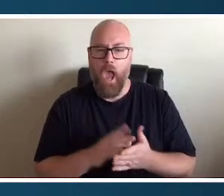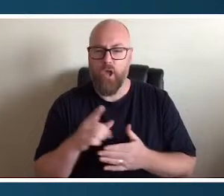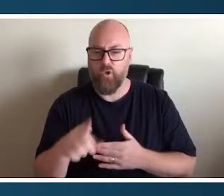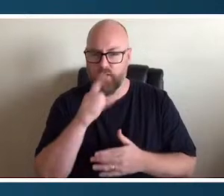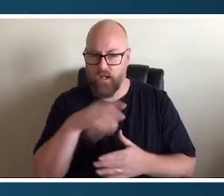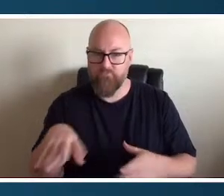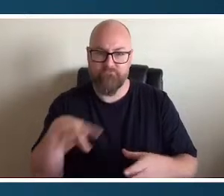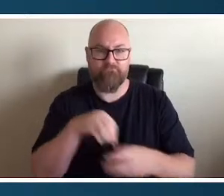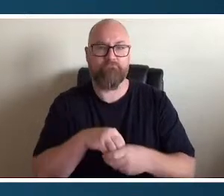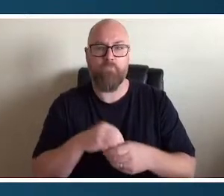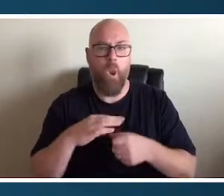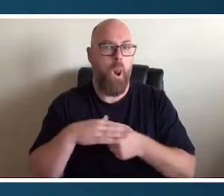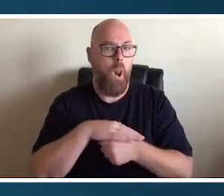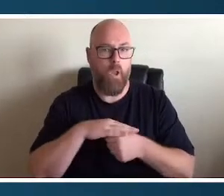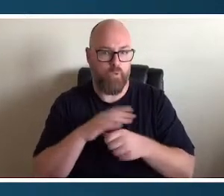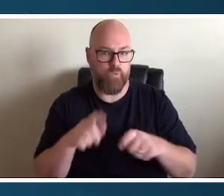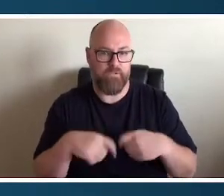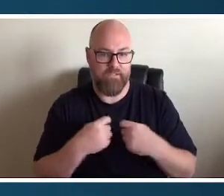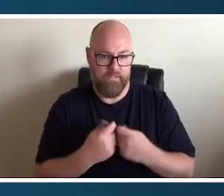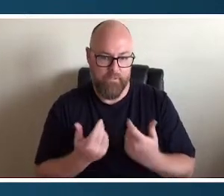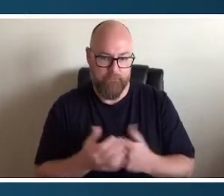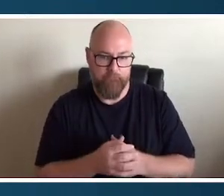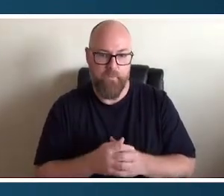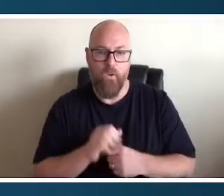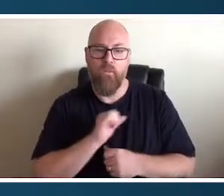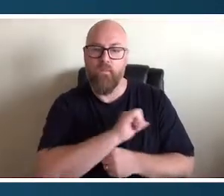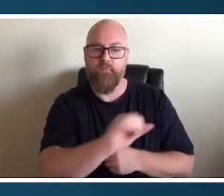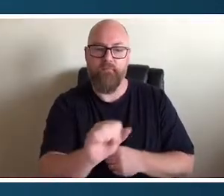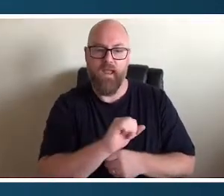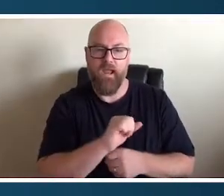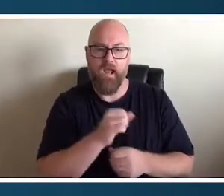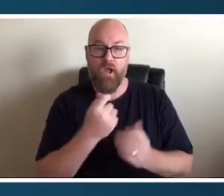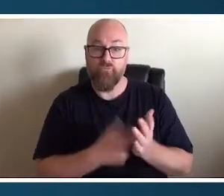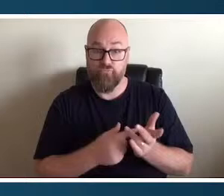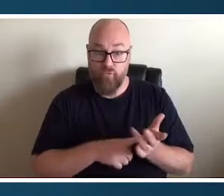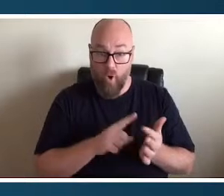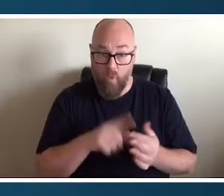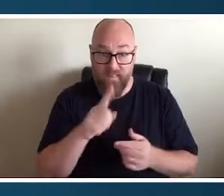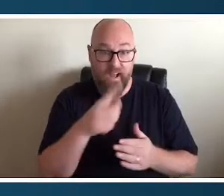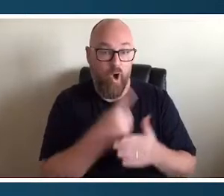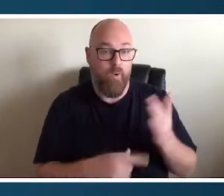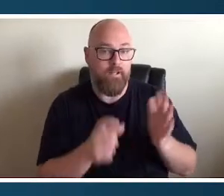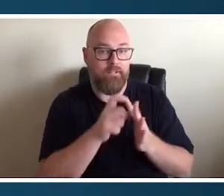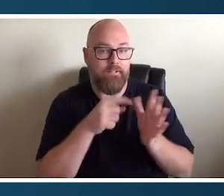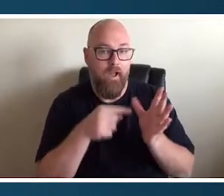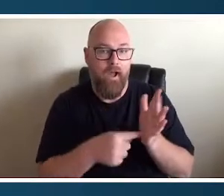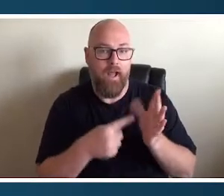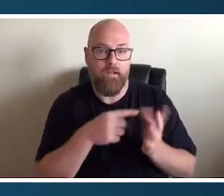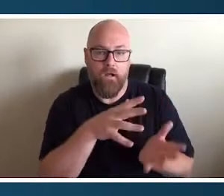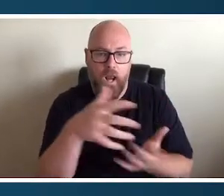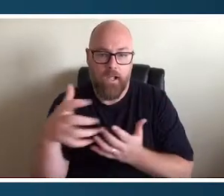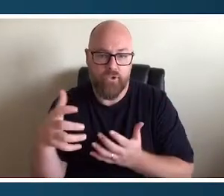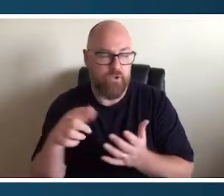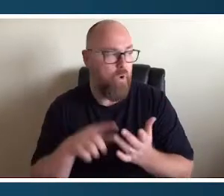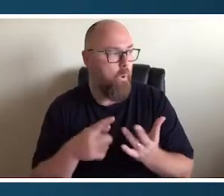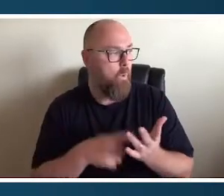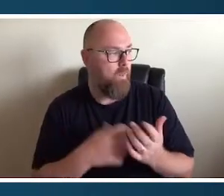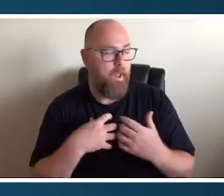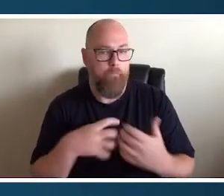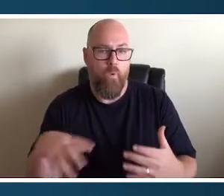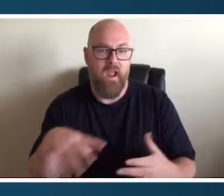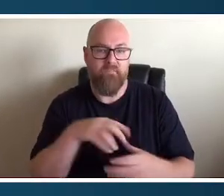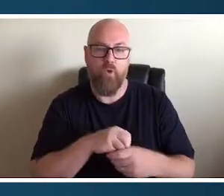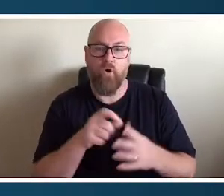team. What were their role? Is only data collector, or did they involve in data